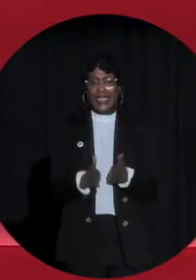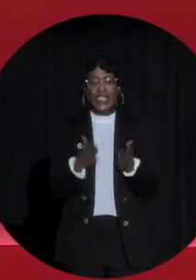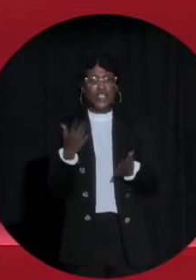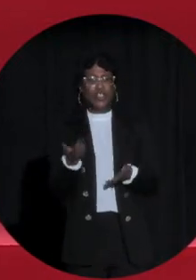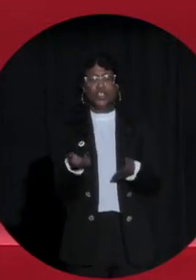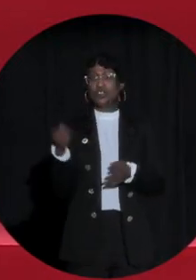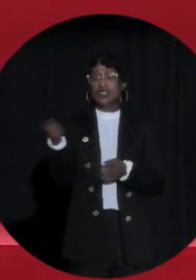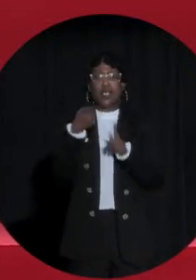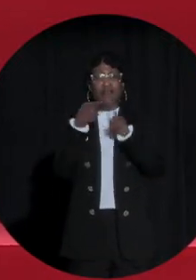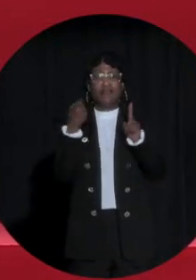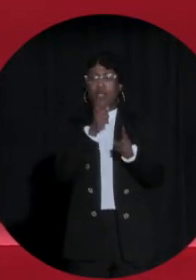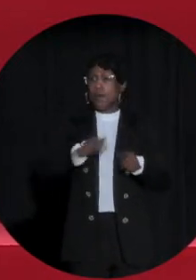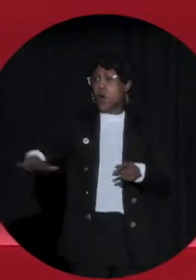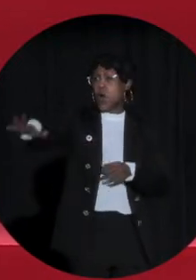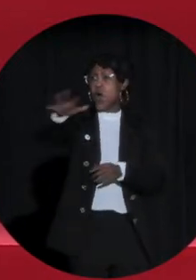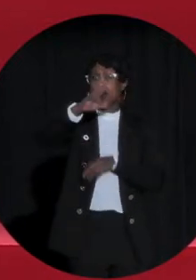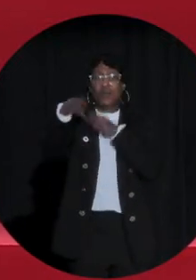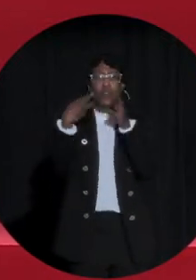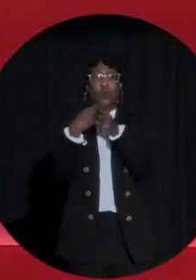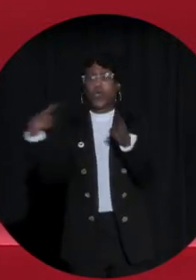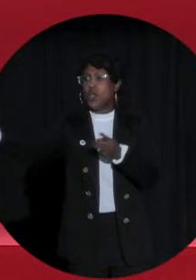livable, equitable, and free.